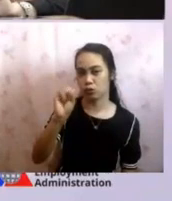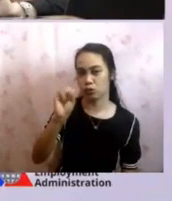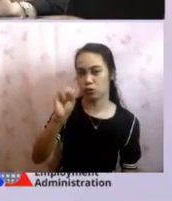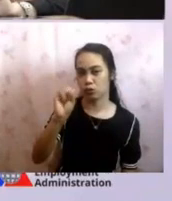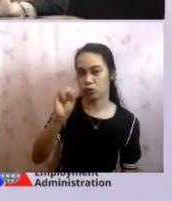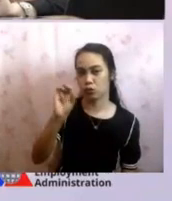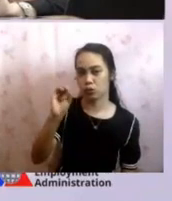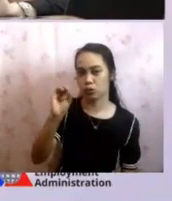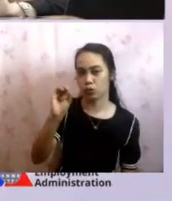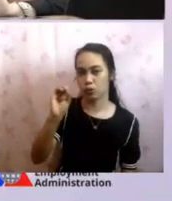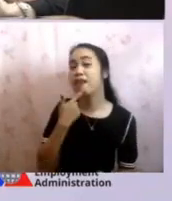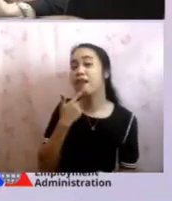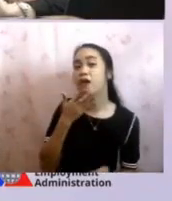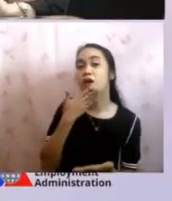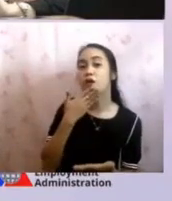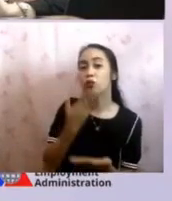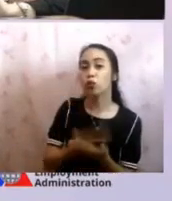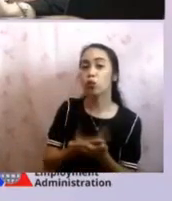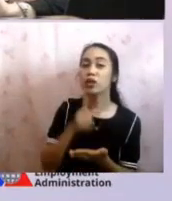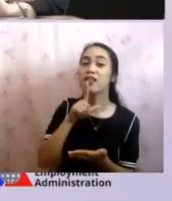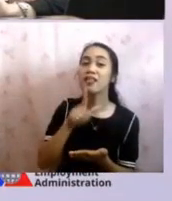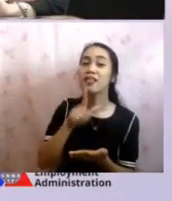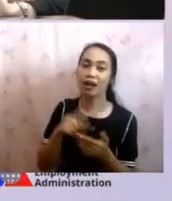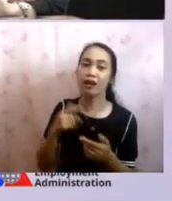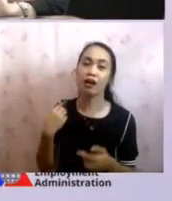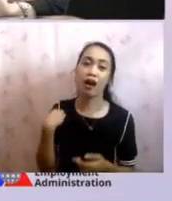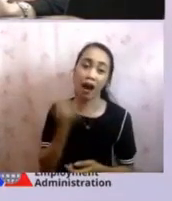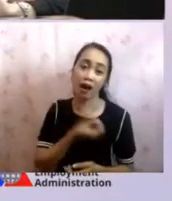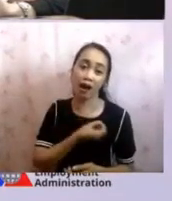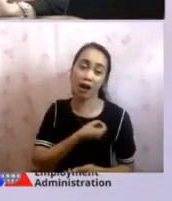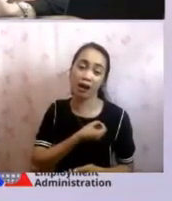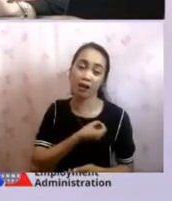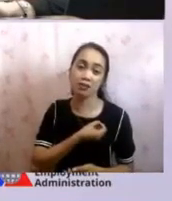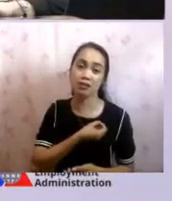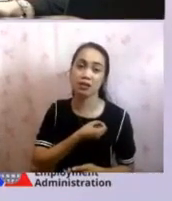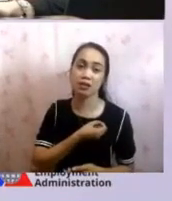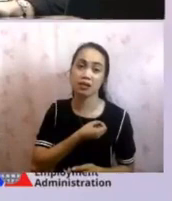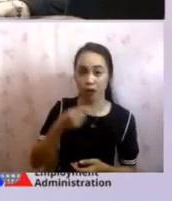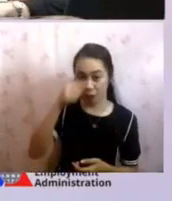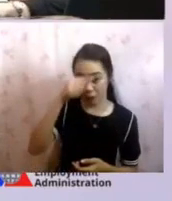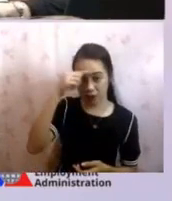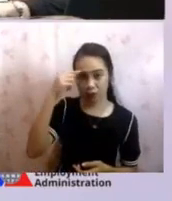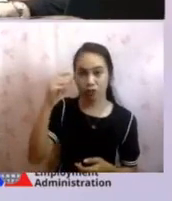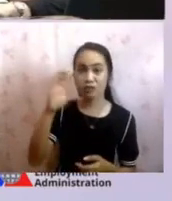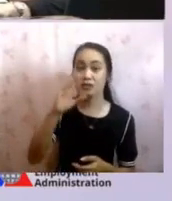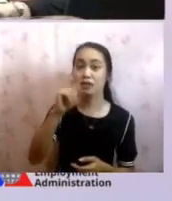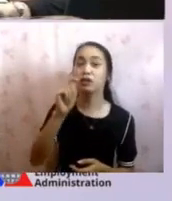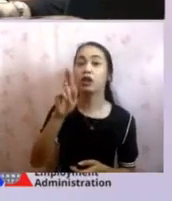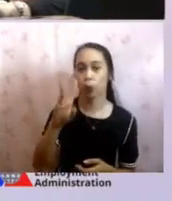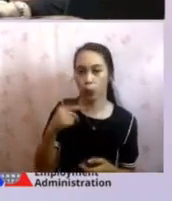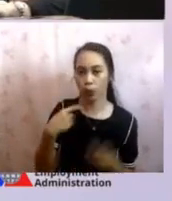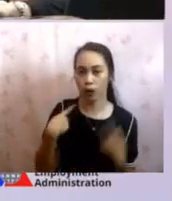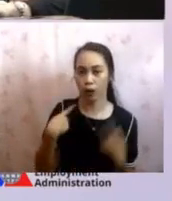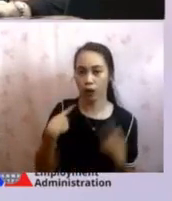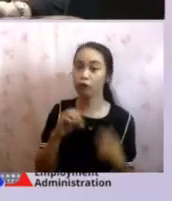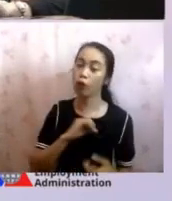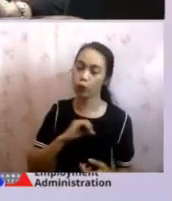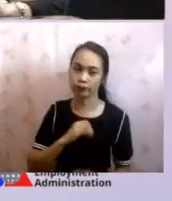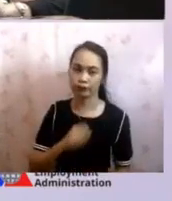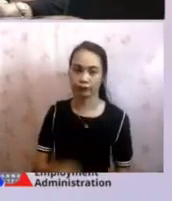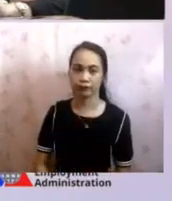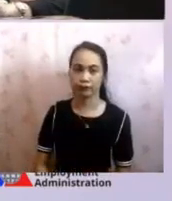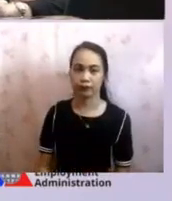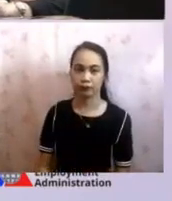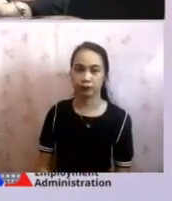placement office. So nabuwag ang career and placement office because ang CTU peso nga office